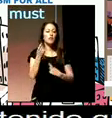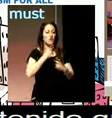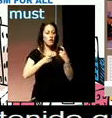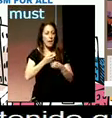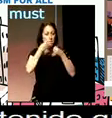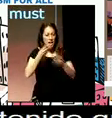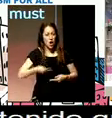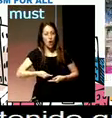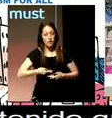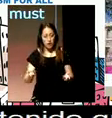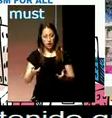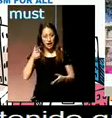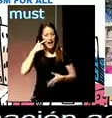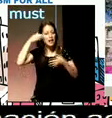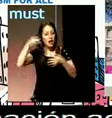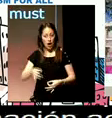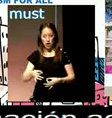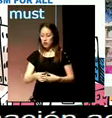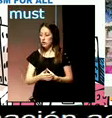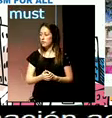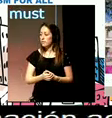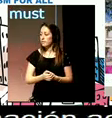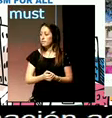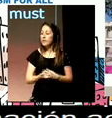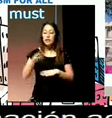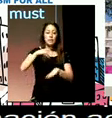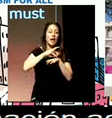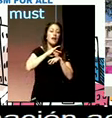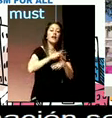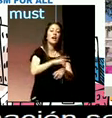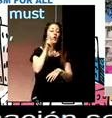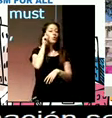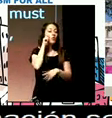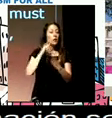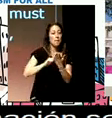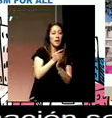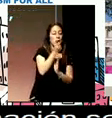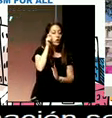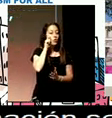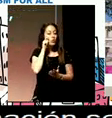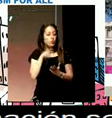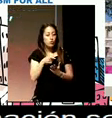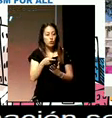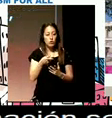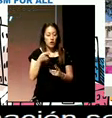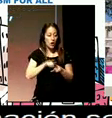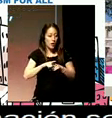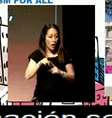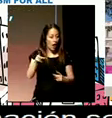If the information must be precise, correct, accurate, and reliable.